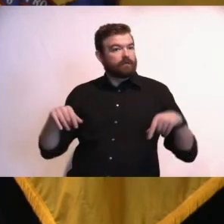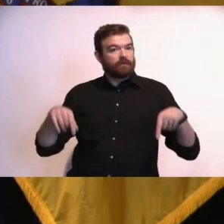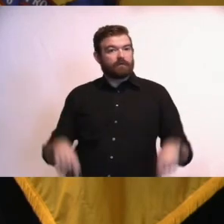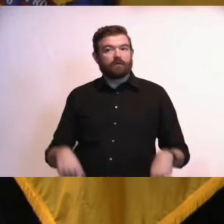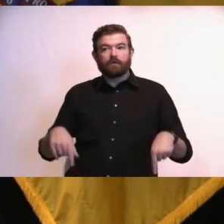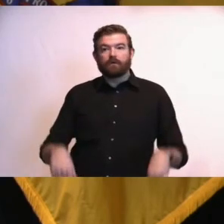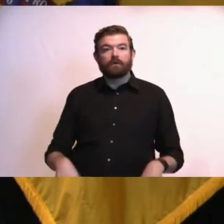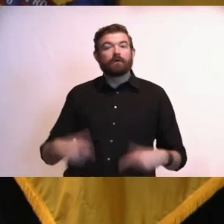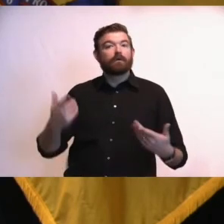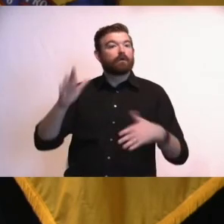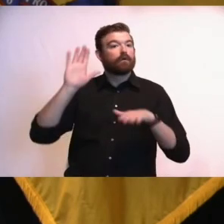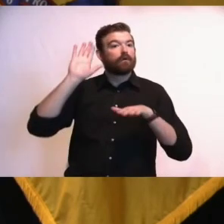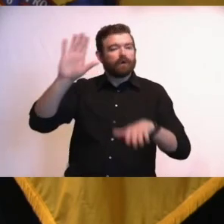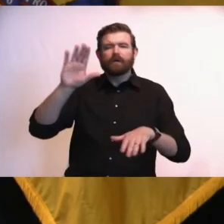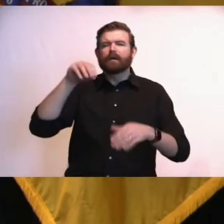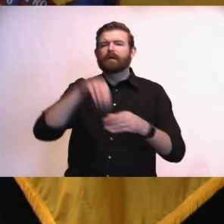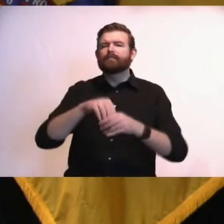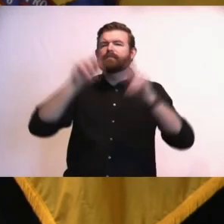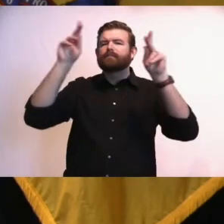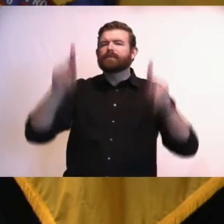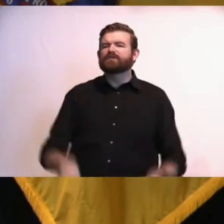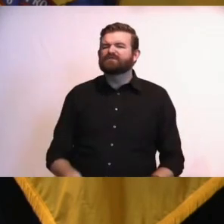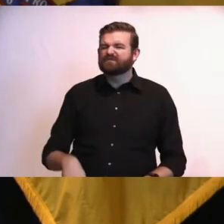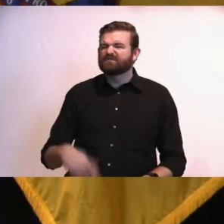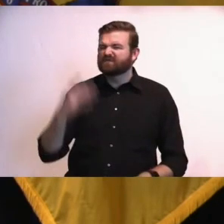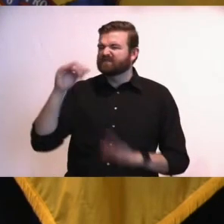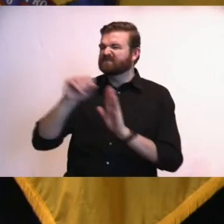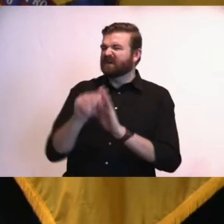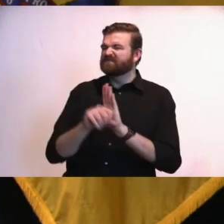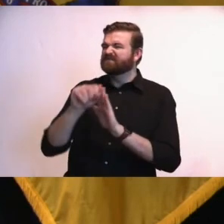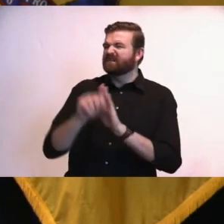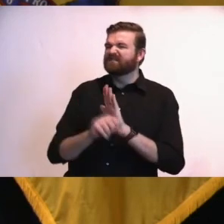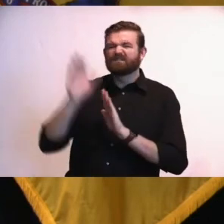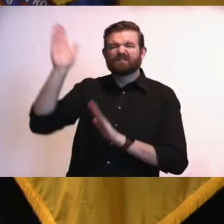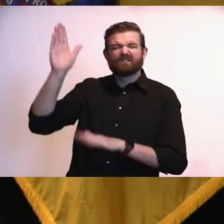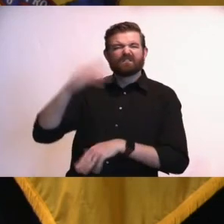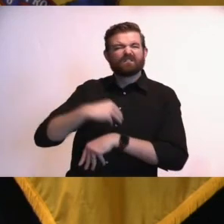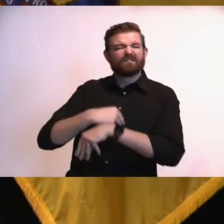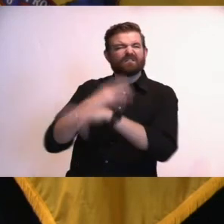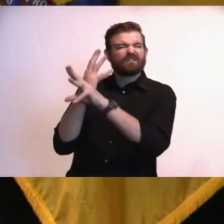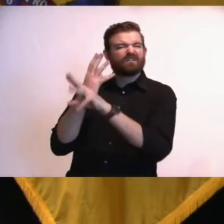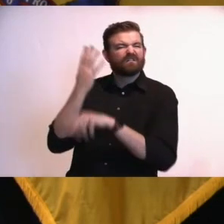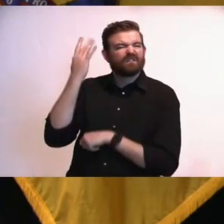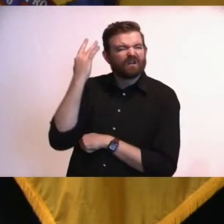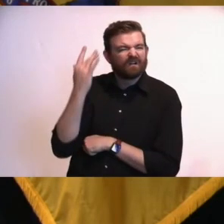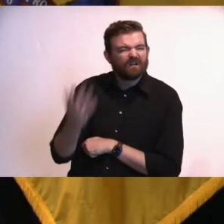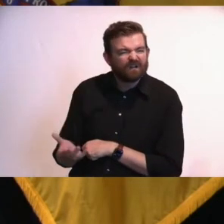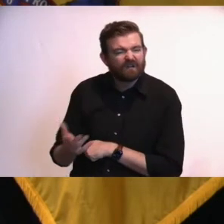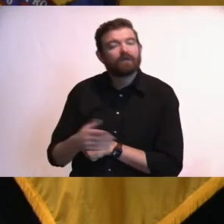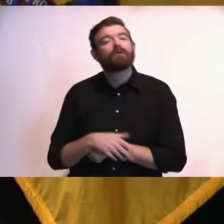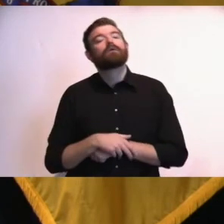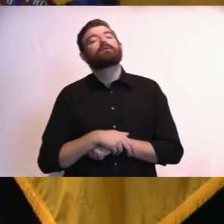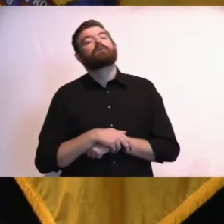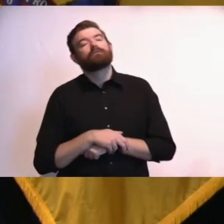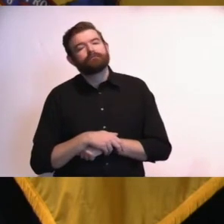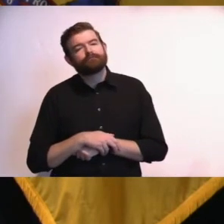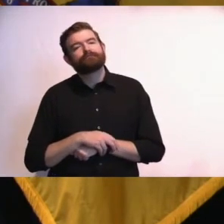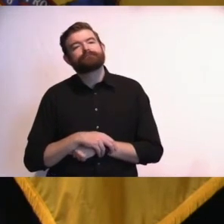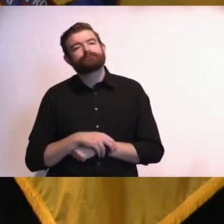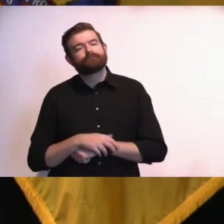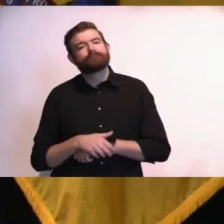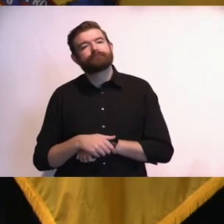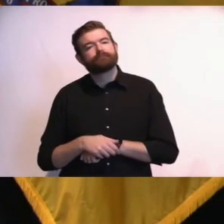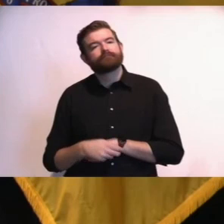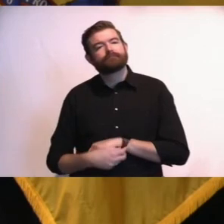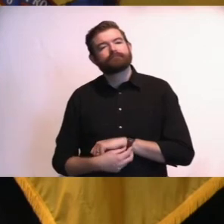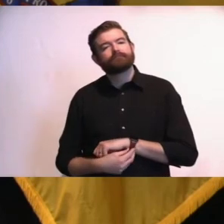ceremonies, are still in person? Do you have any, you and Commissioner Persichilli, do you have any update on the continued difficulties at the Andover Subacute Nursing